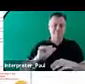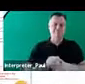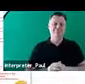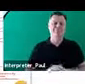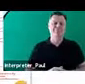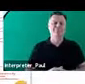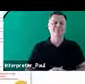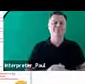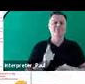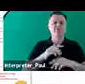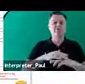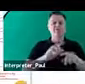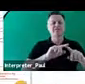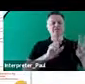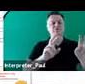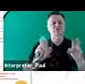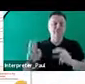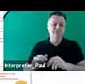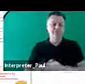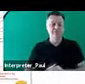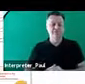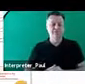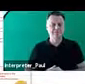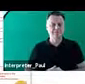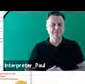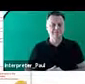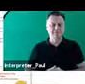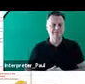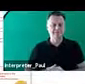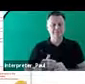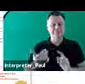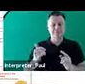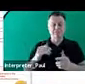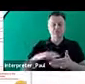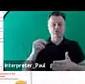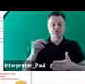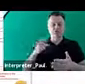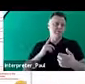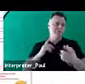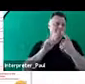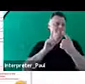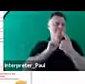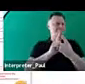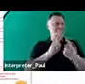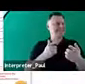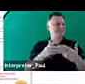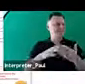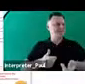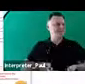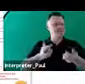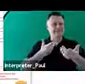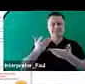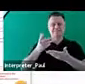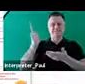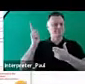on these different topics, because we often find that students will come to you with a certain conversation, a certain topic that